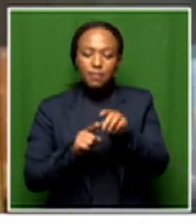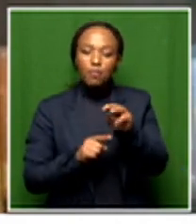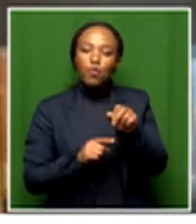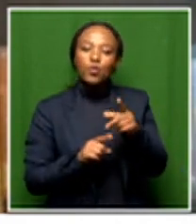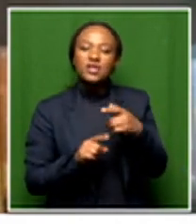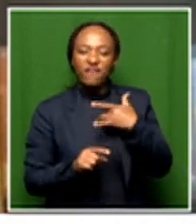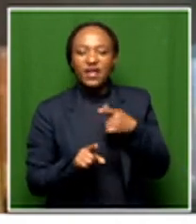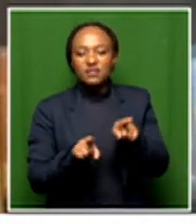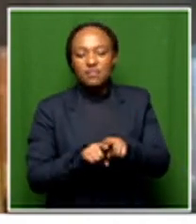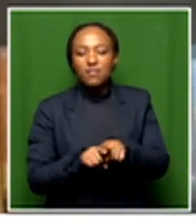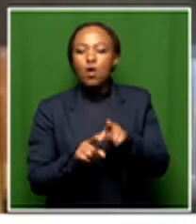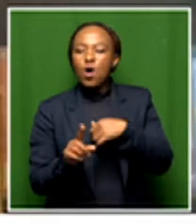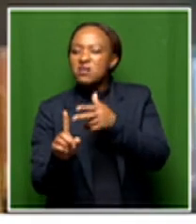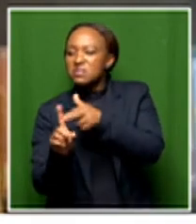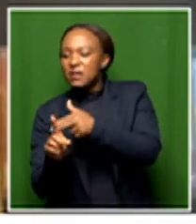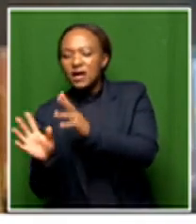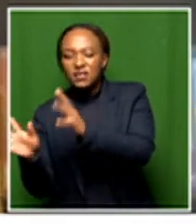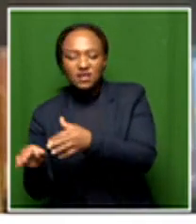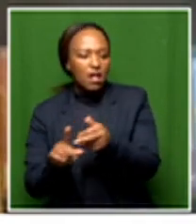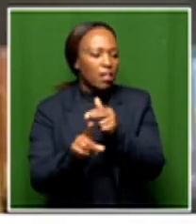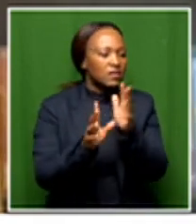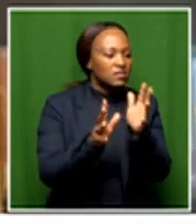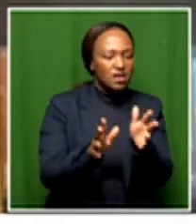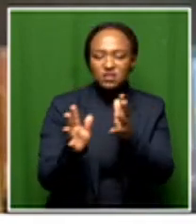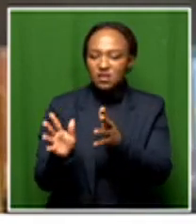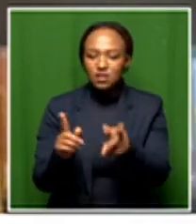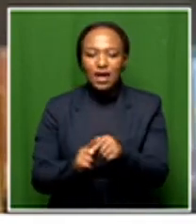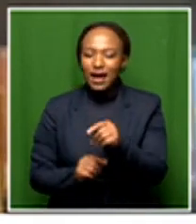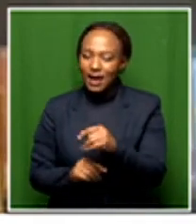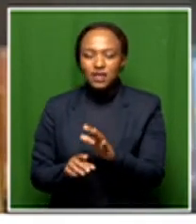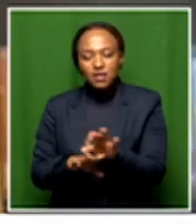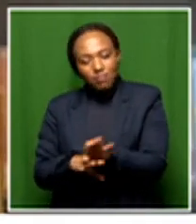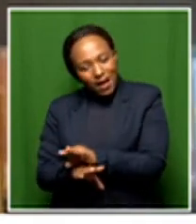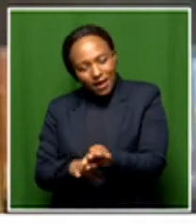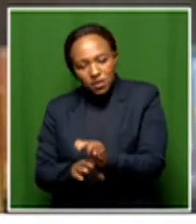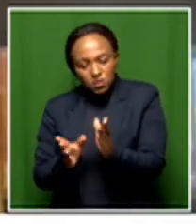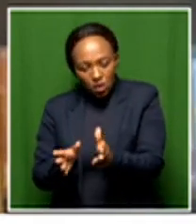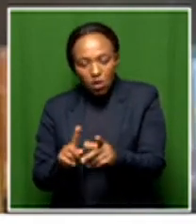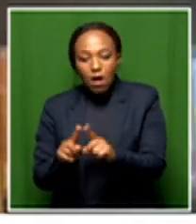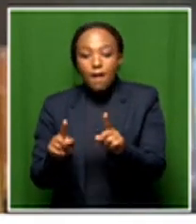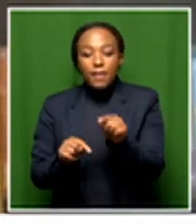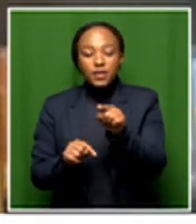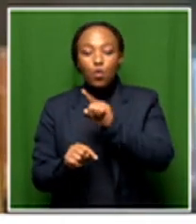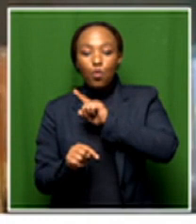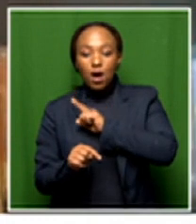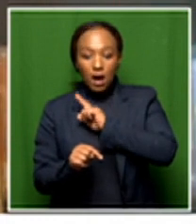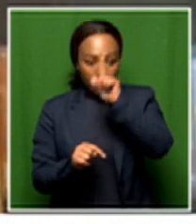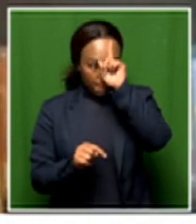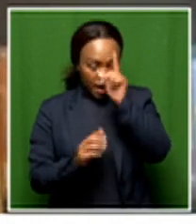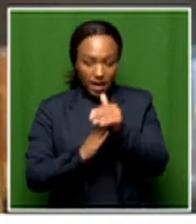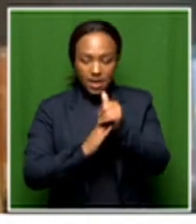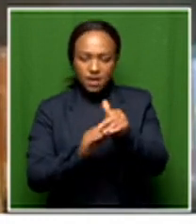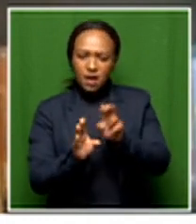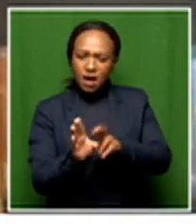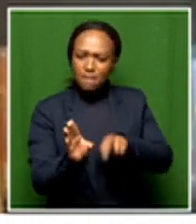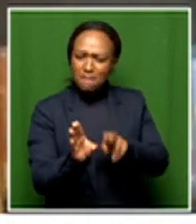thing about disciplinary this and disciplinary that, it's a smoke screen by the DA. If that is why black leaders are